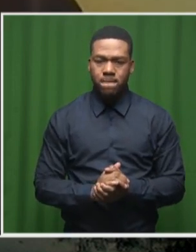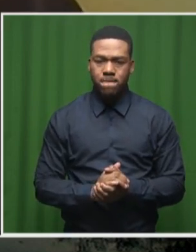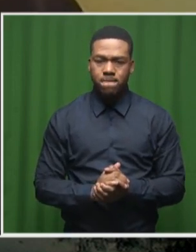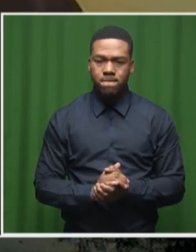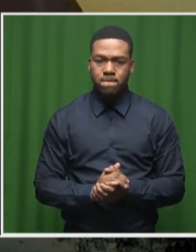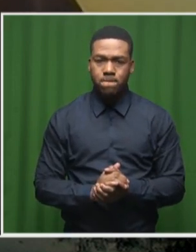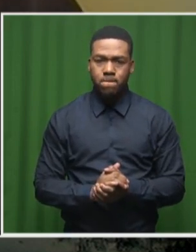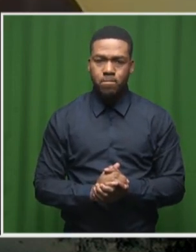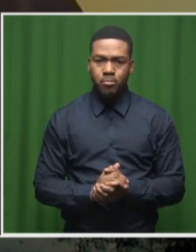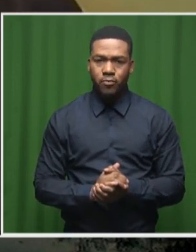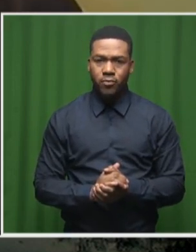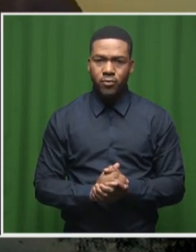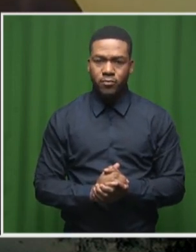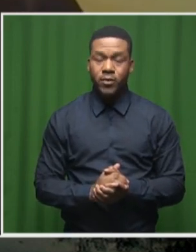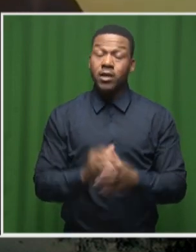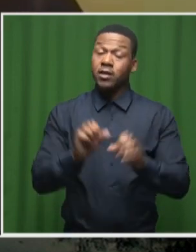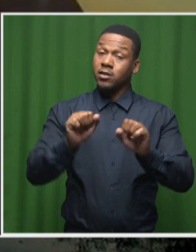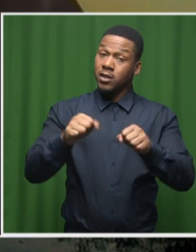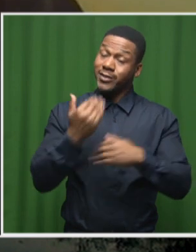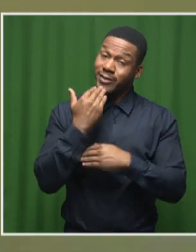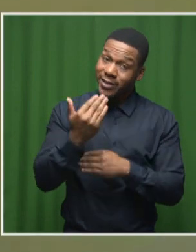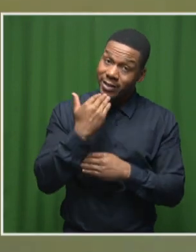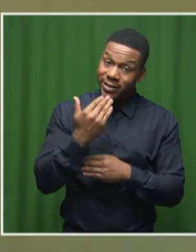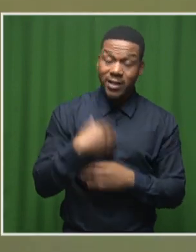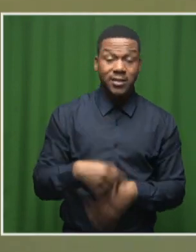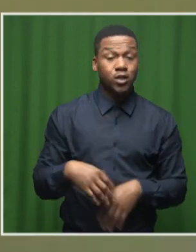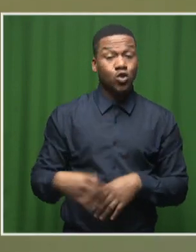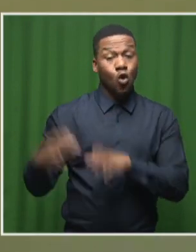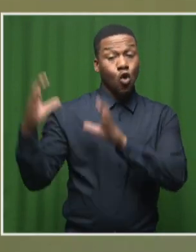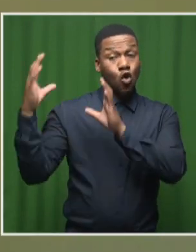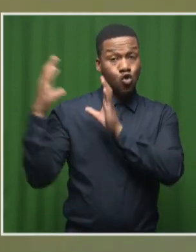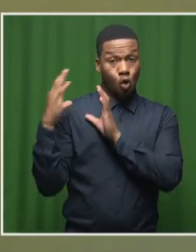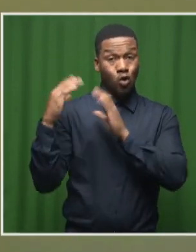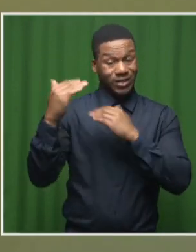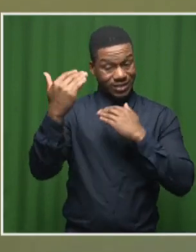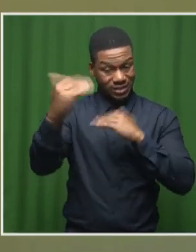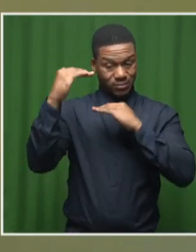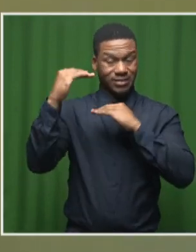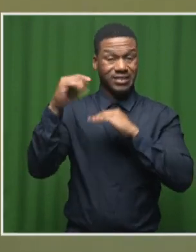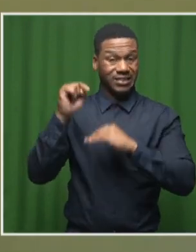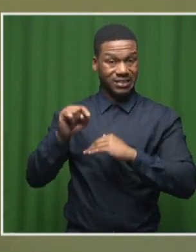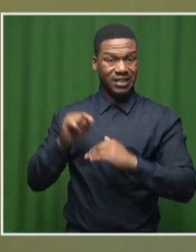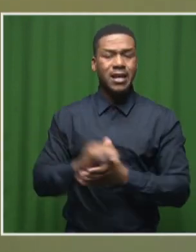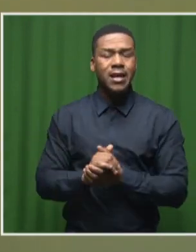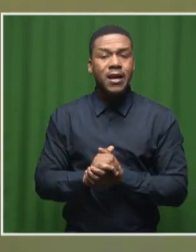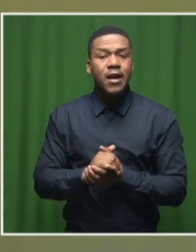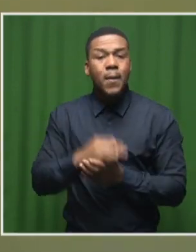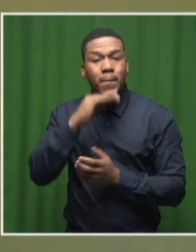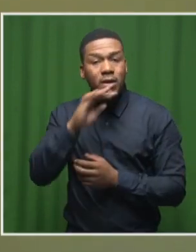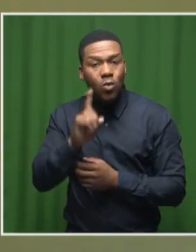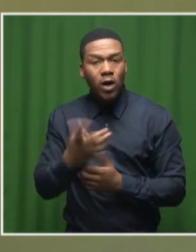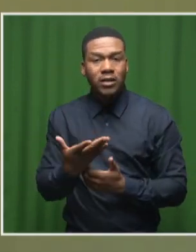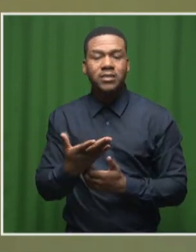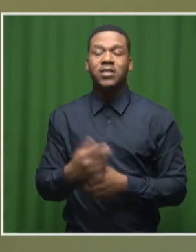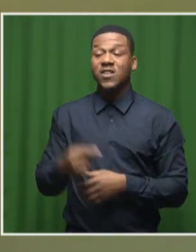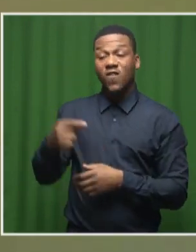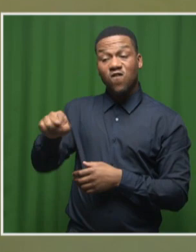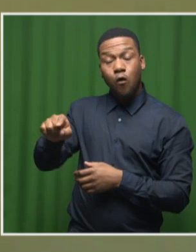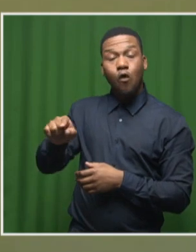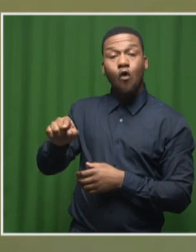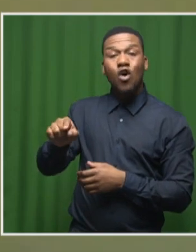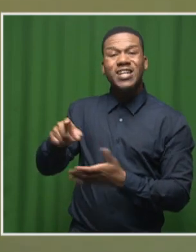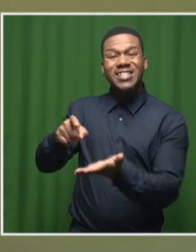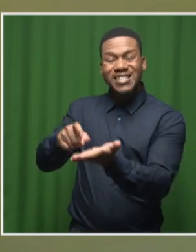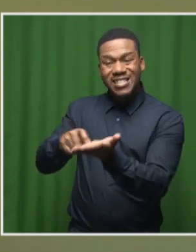Yeah. No, thanks, Lian. So load limiting, it's part of our demand side management